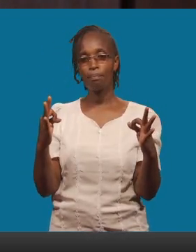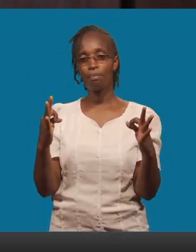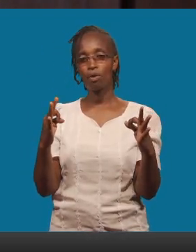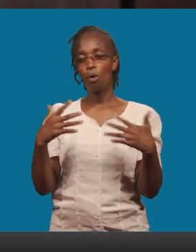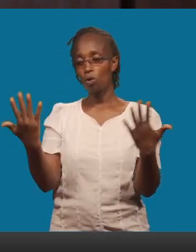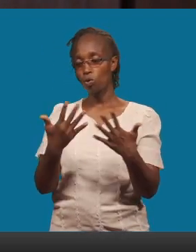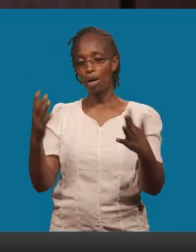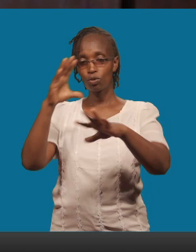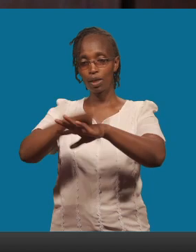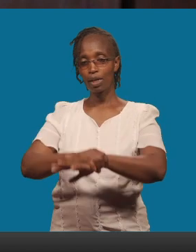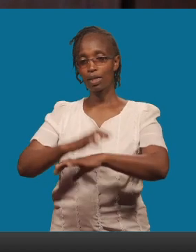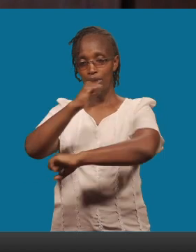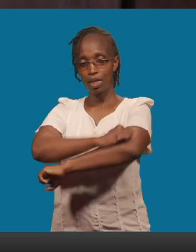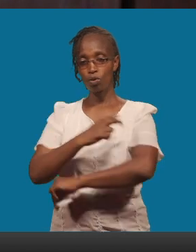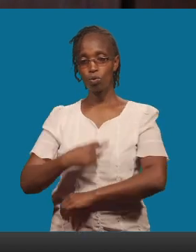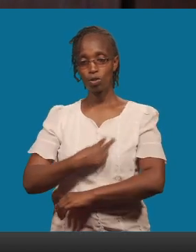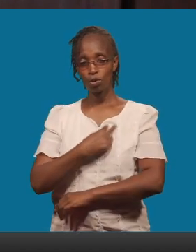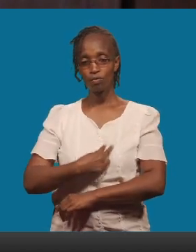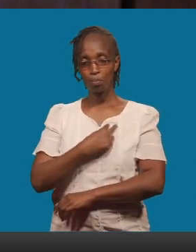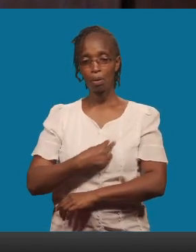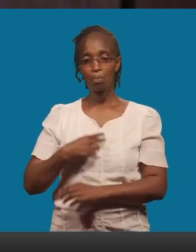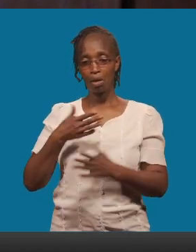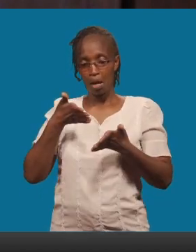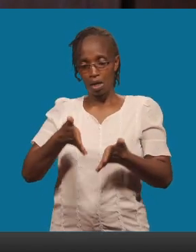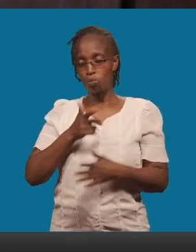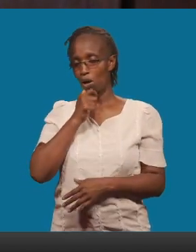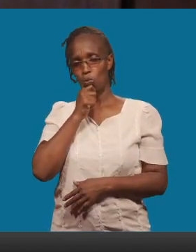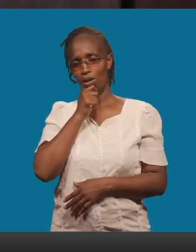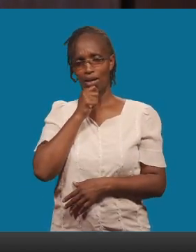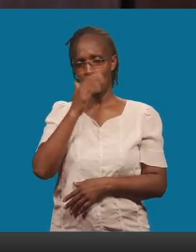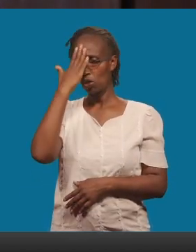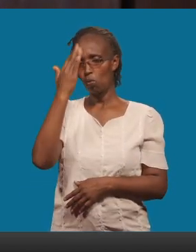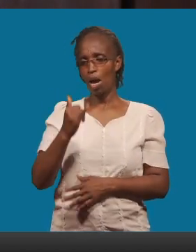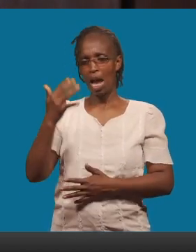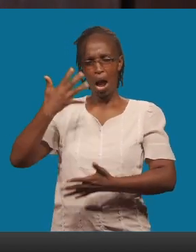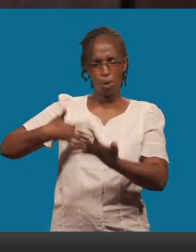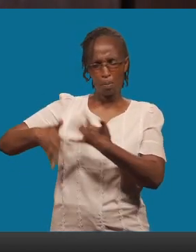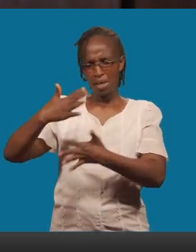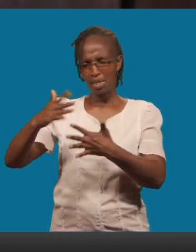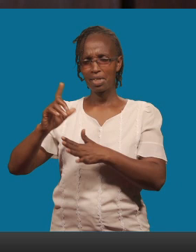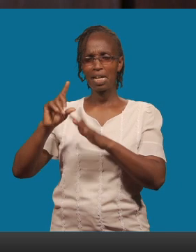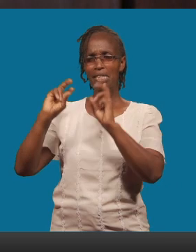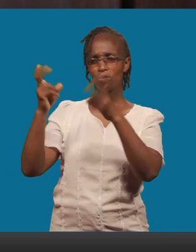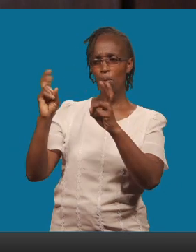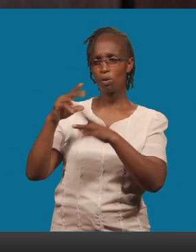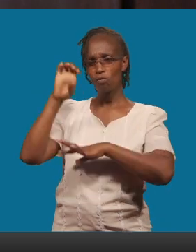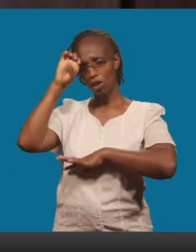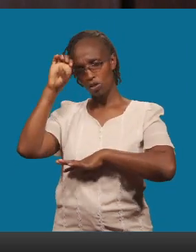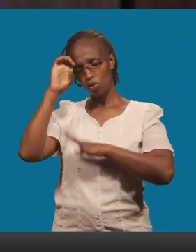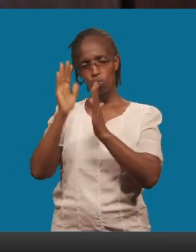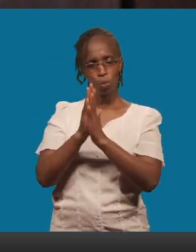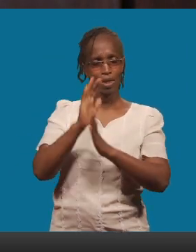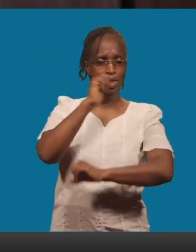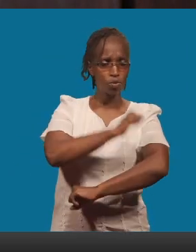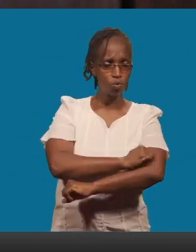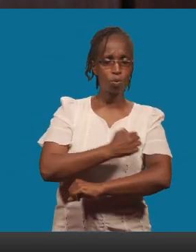discretion on where to buy a uniform. You will wonder now, why are we mixing the issue of education with the issue of school